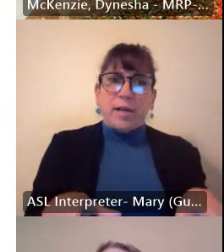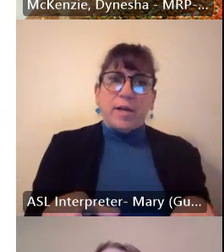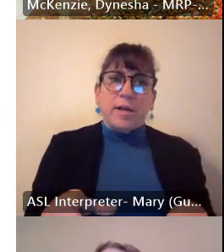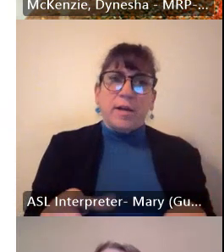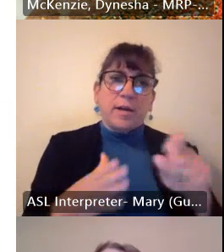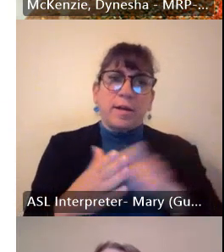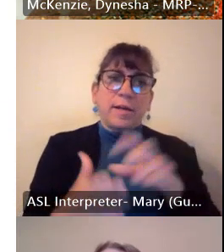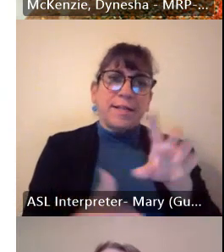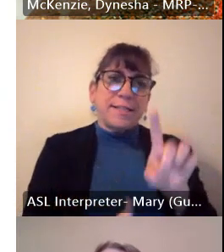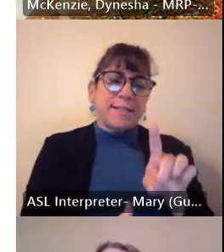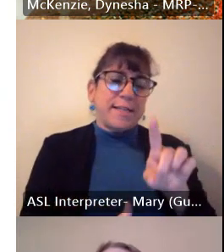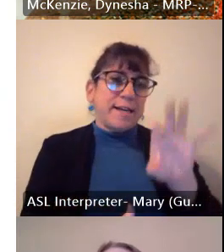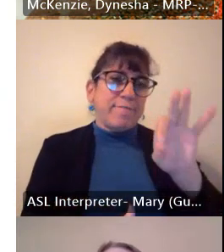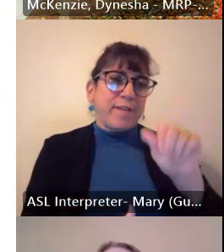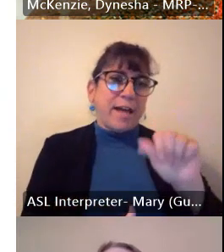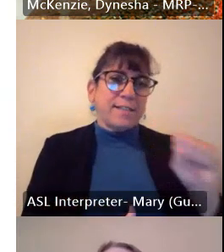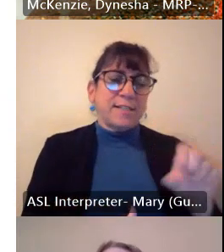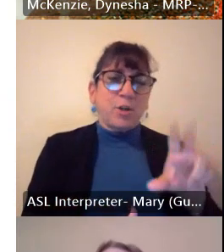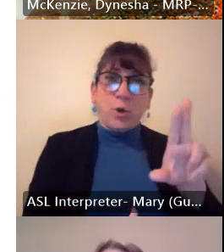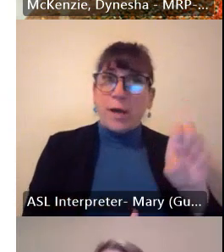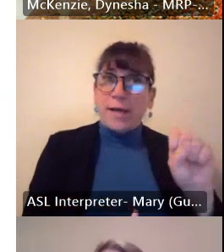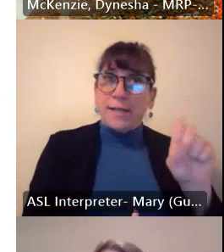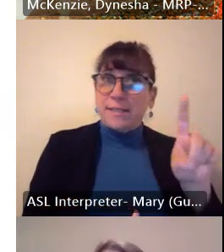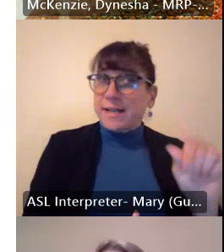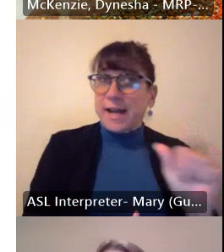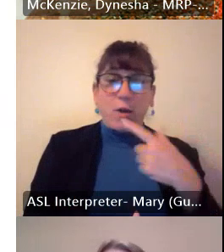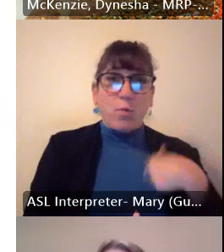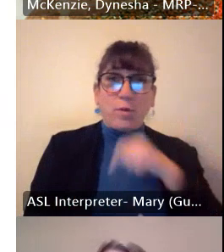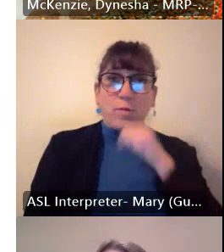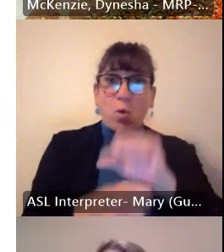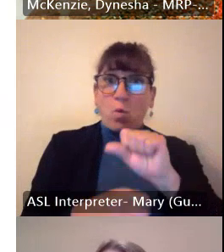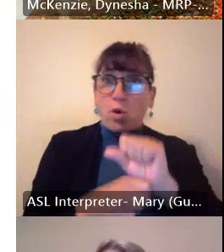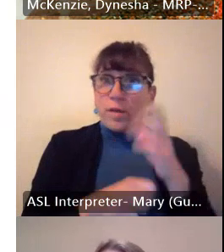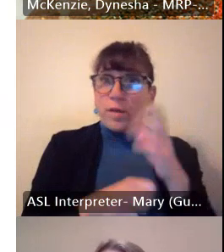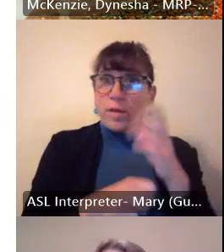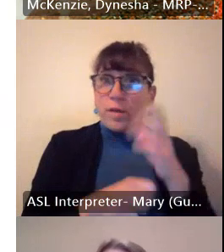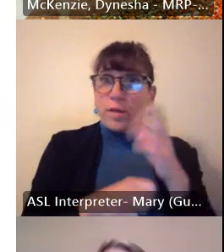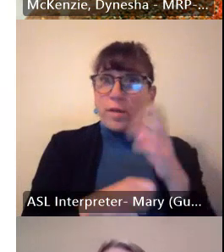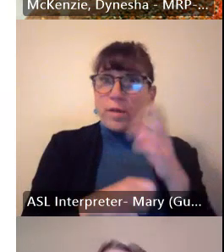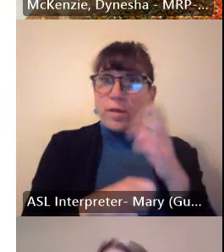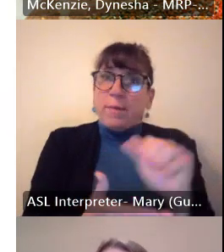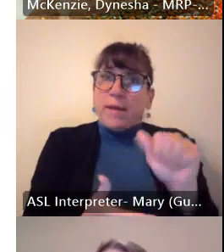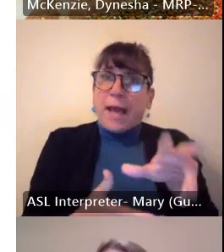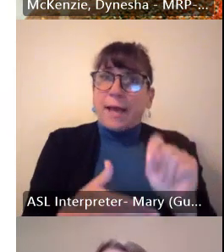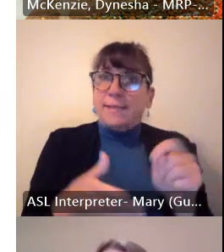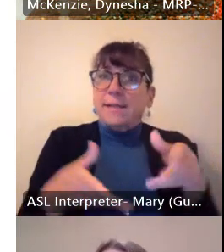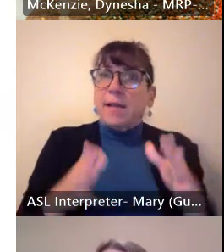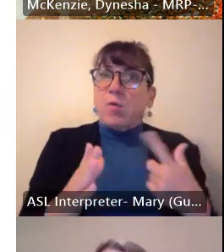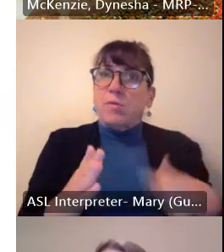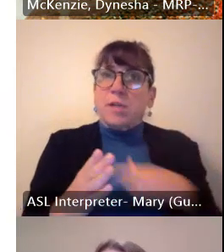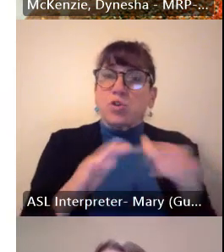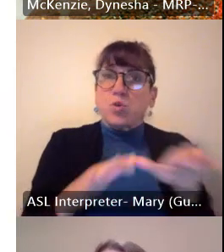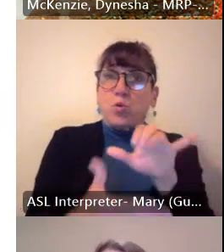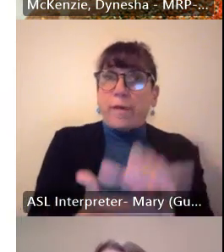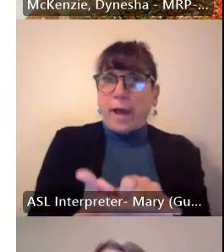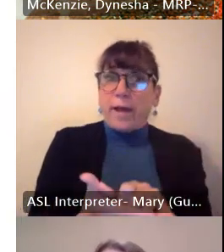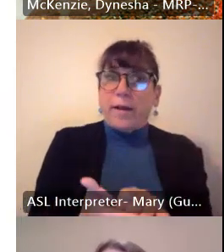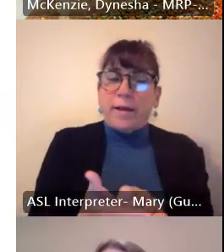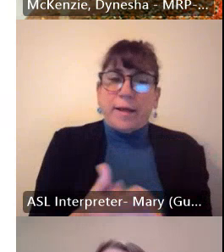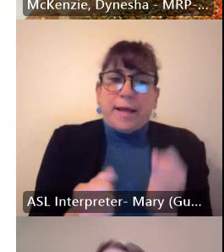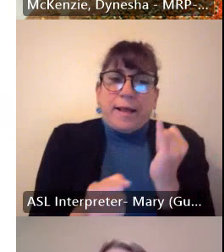DFAS or USDA, even though we don't work there? It's the Economy Act that lets us do that. And then lastly,